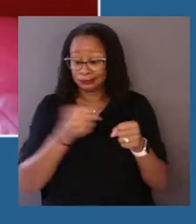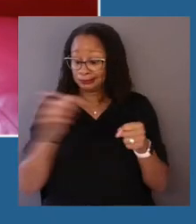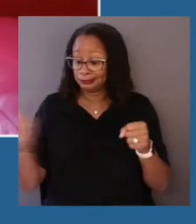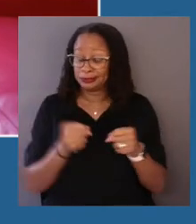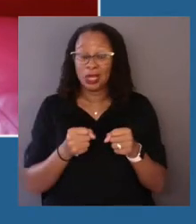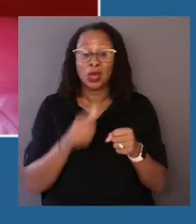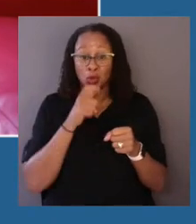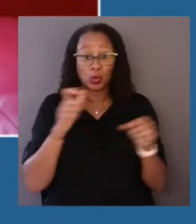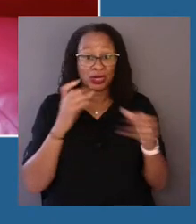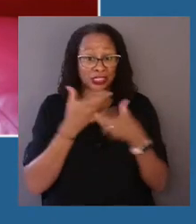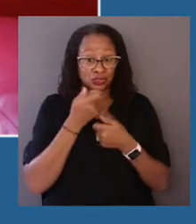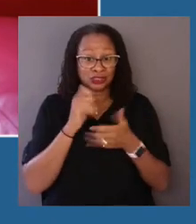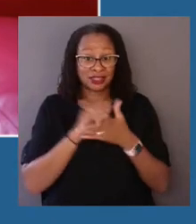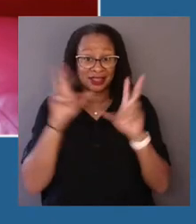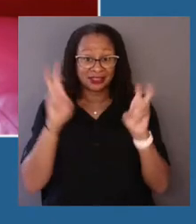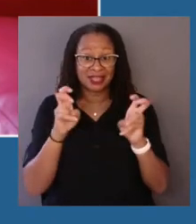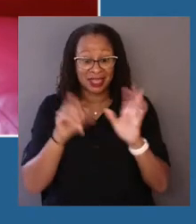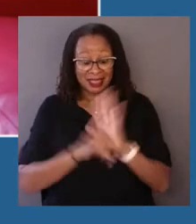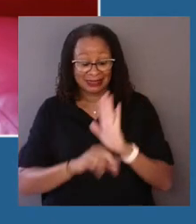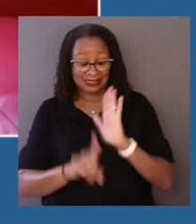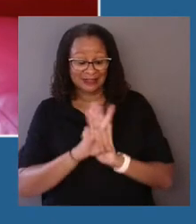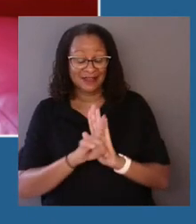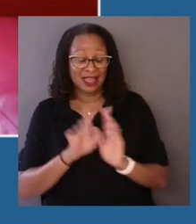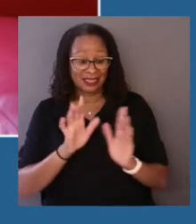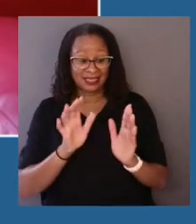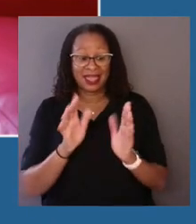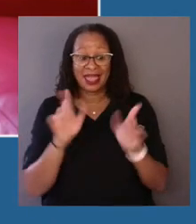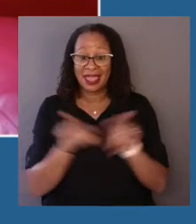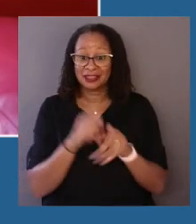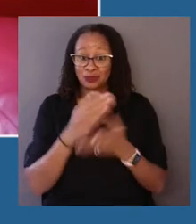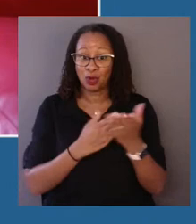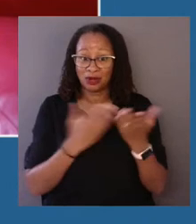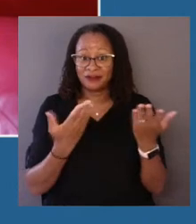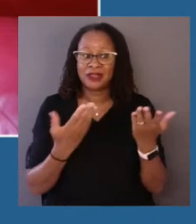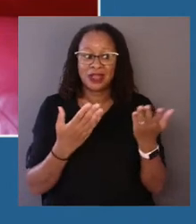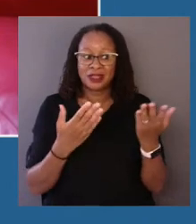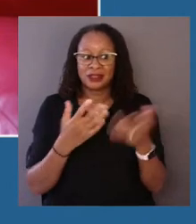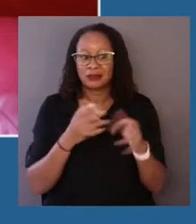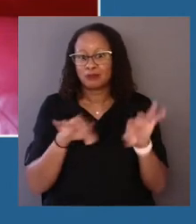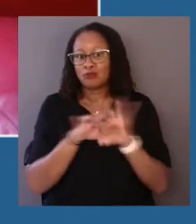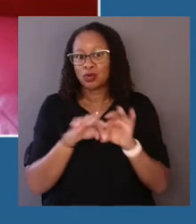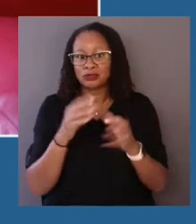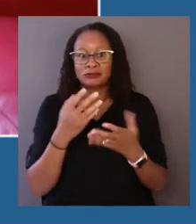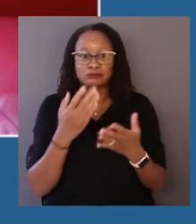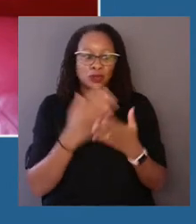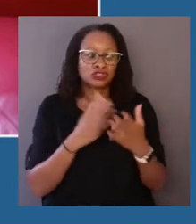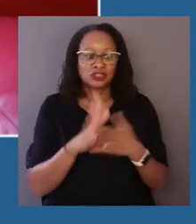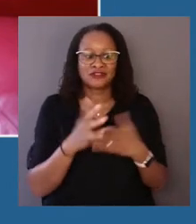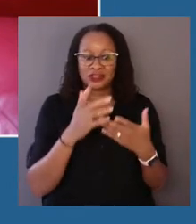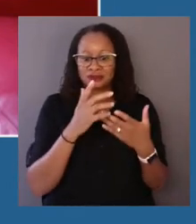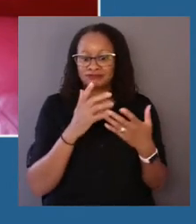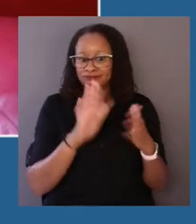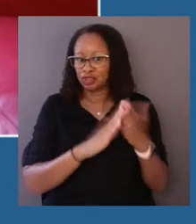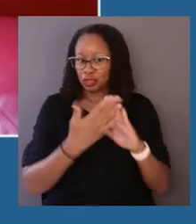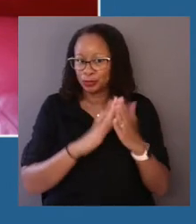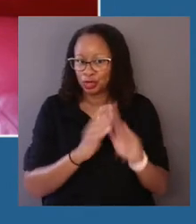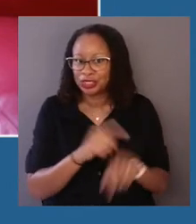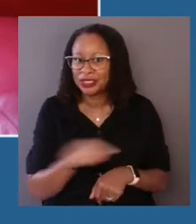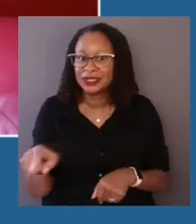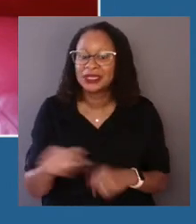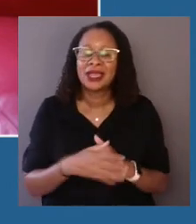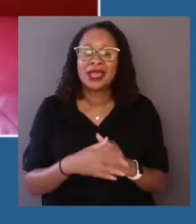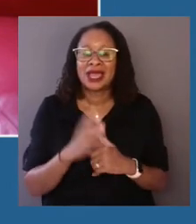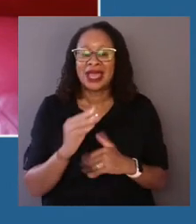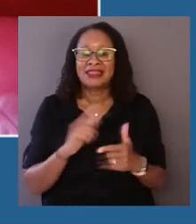had identified that as an important issue in their communities, and by bringing them together to help them